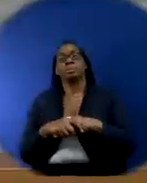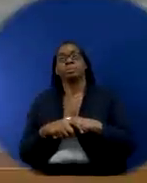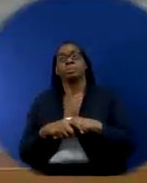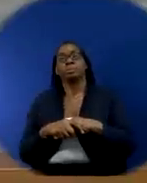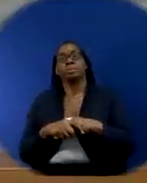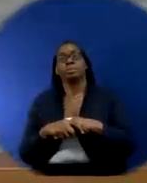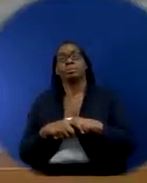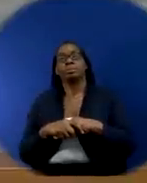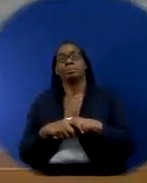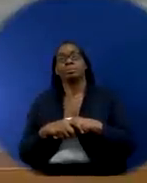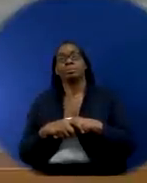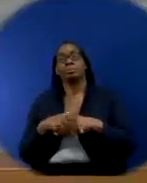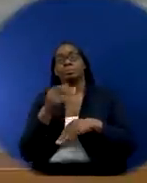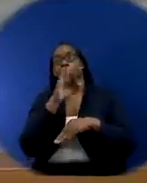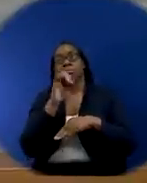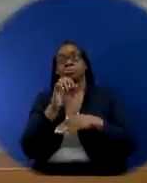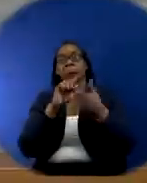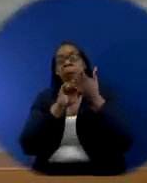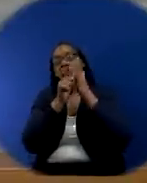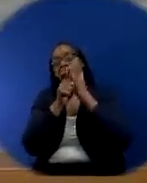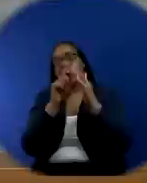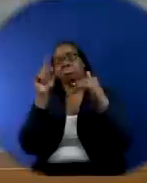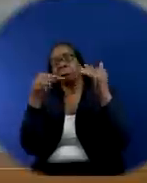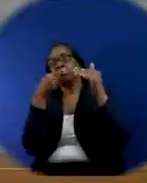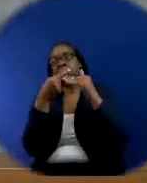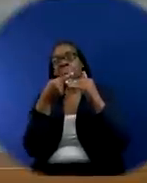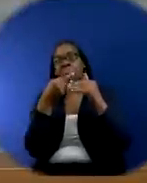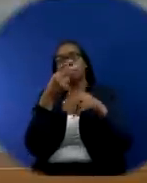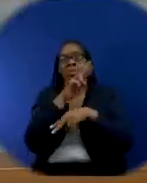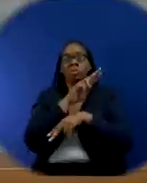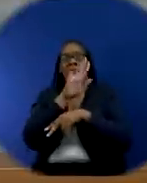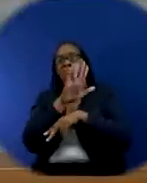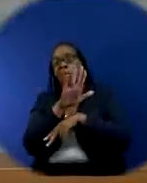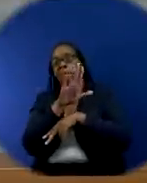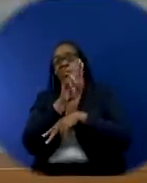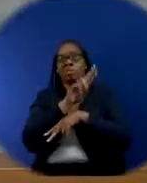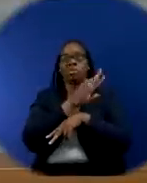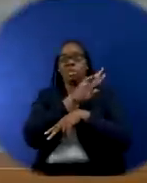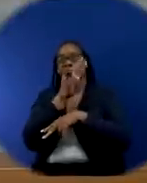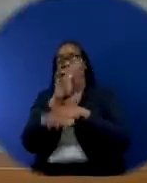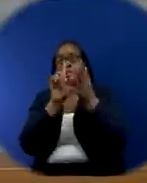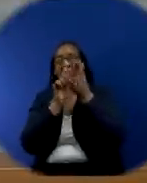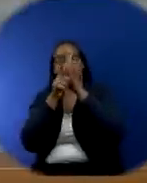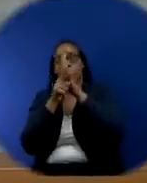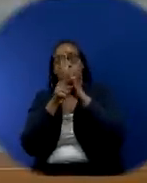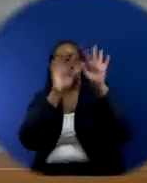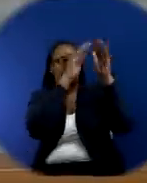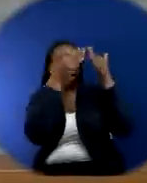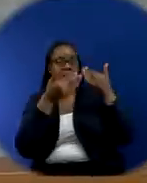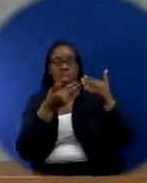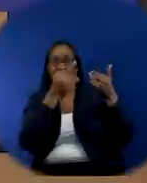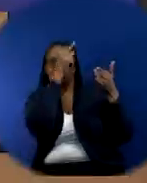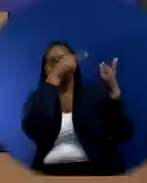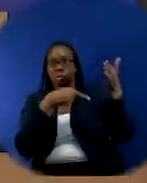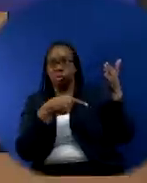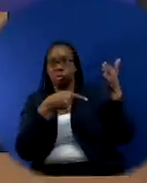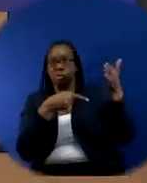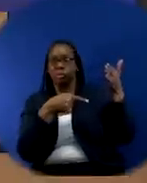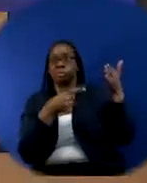just take a few minutes, just about 25 to 27 minutes, and look into this passage of scripture.